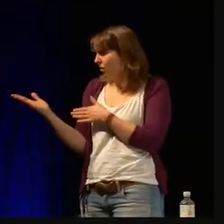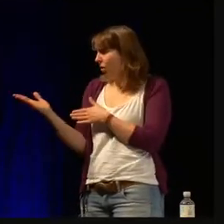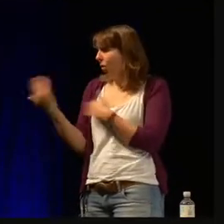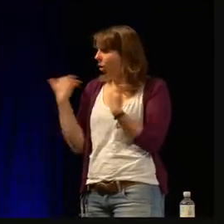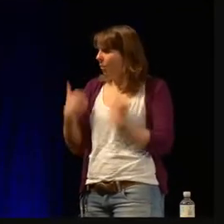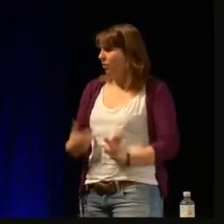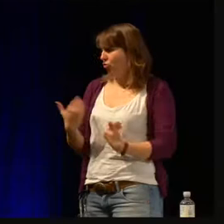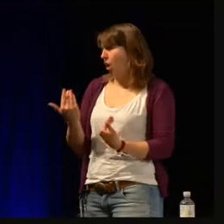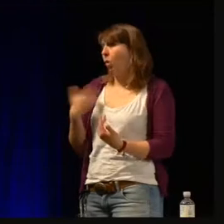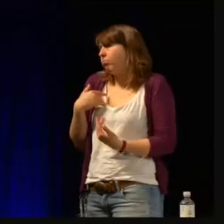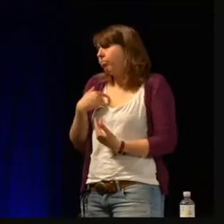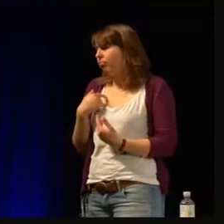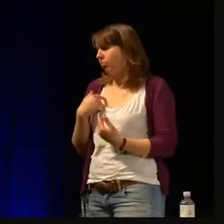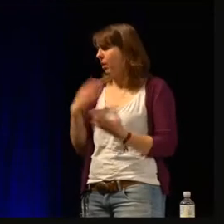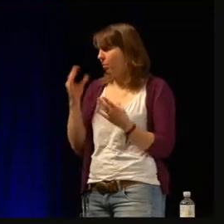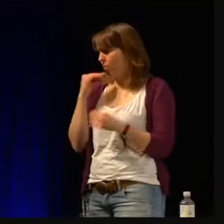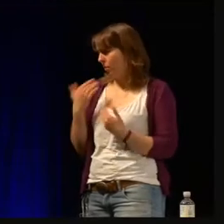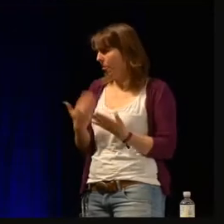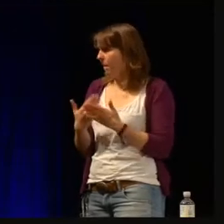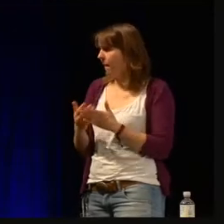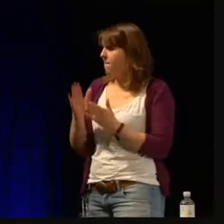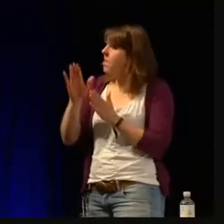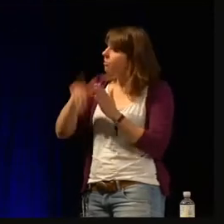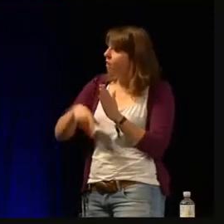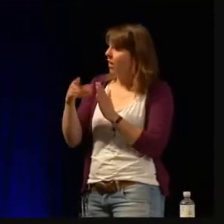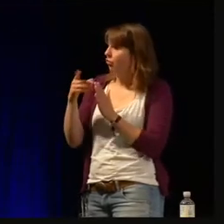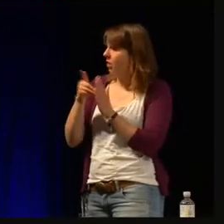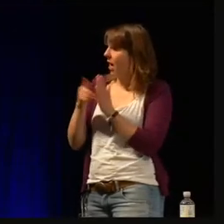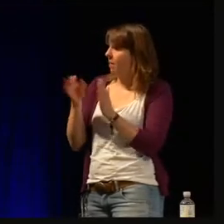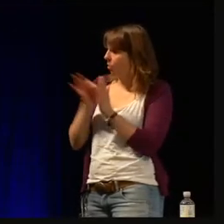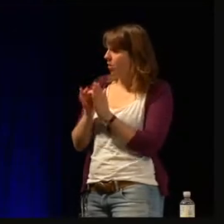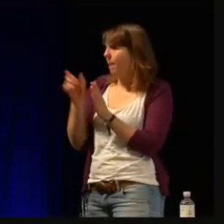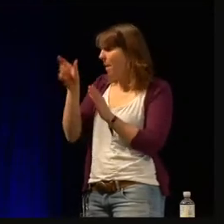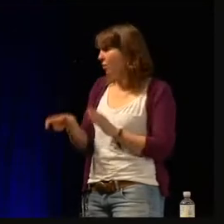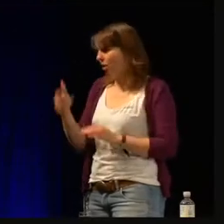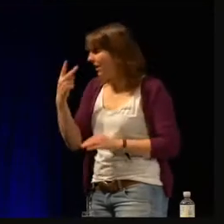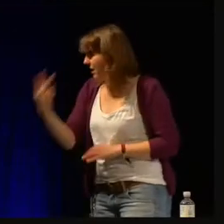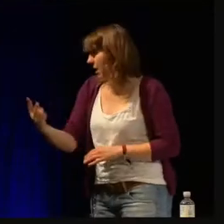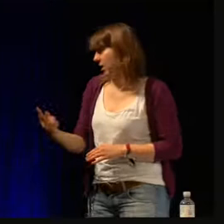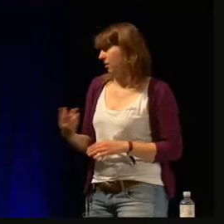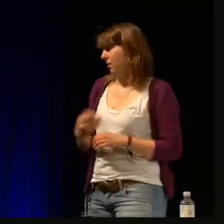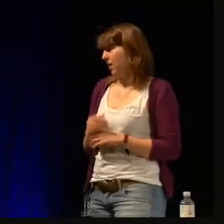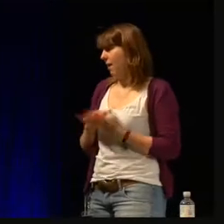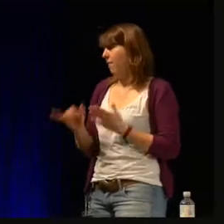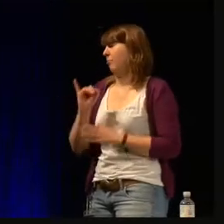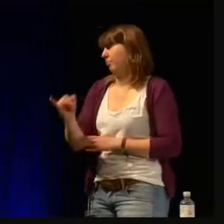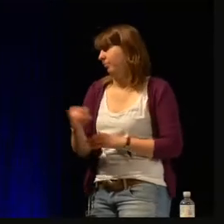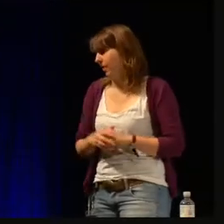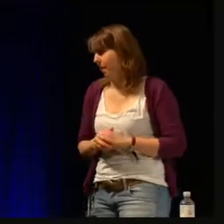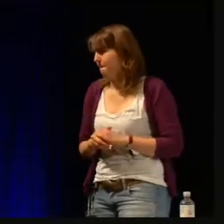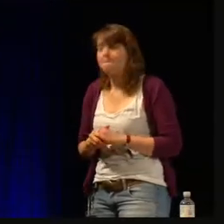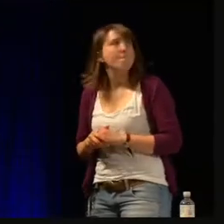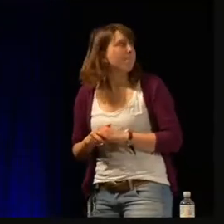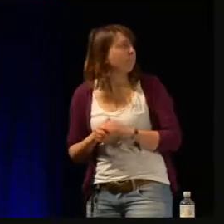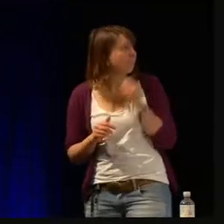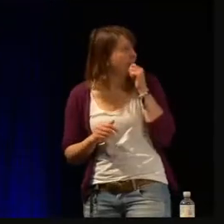of perfect data and a perfect human being in this model, but that leads to this wrong data point being ignored.